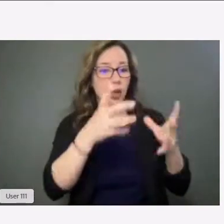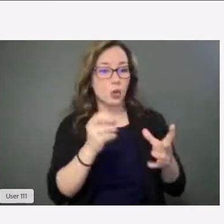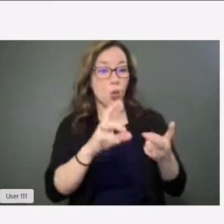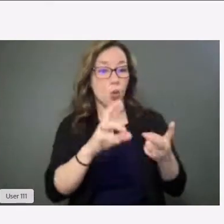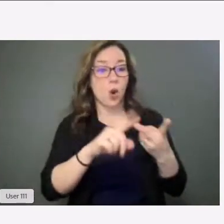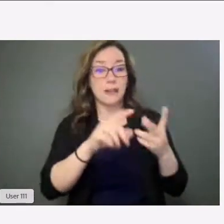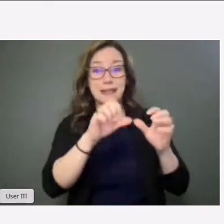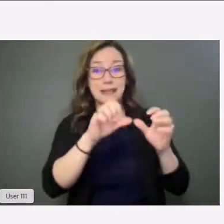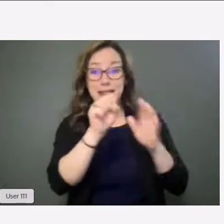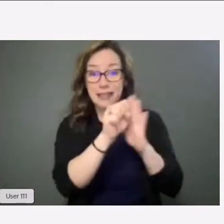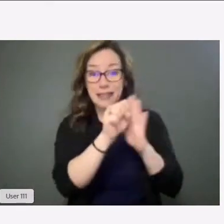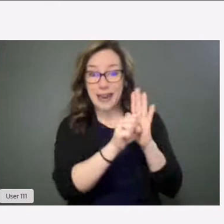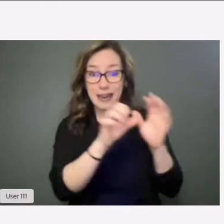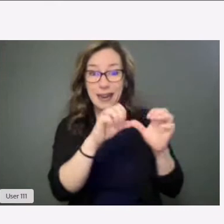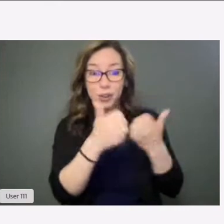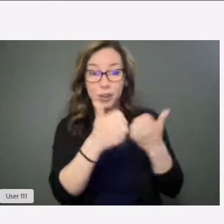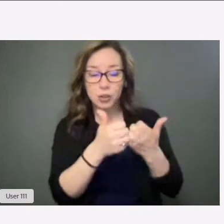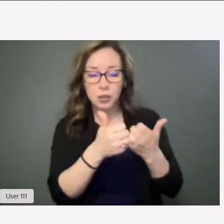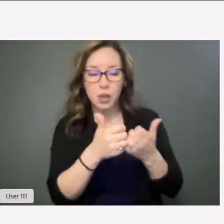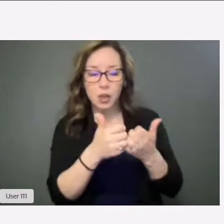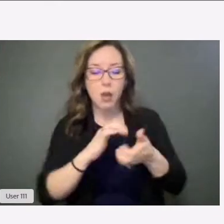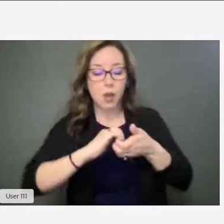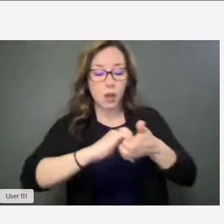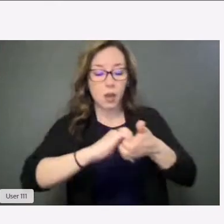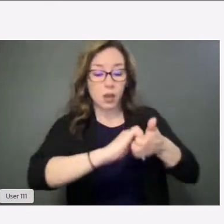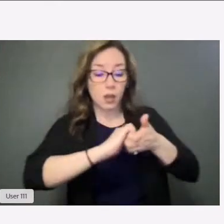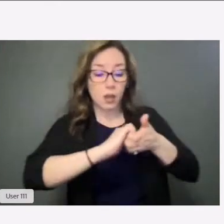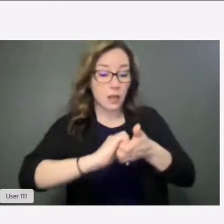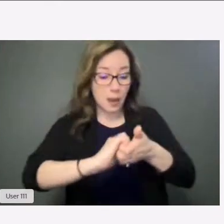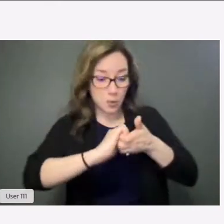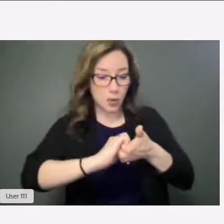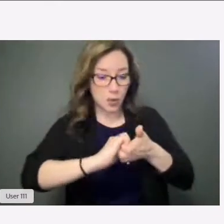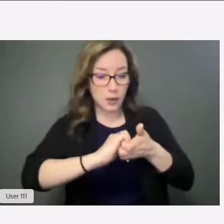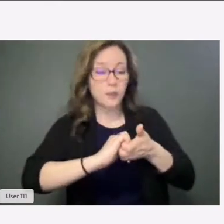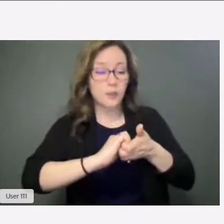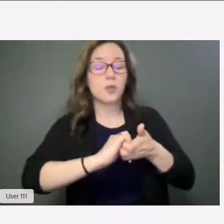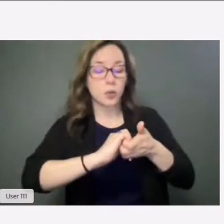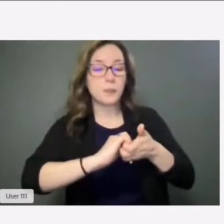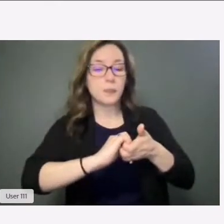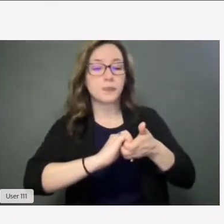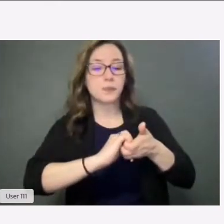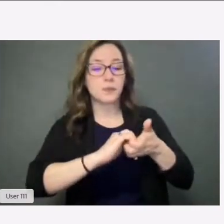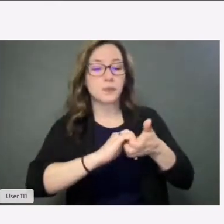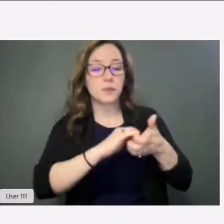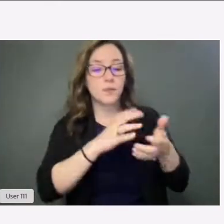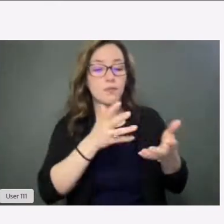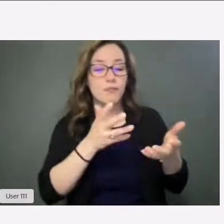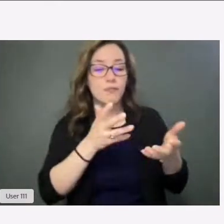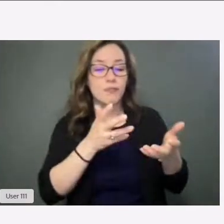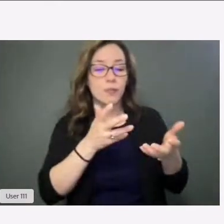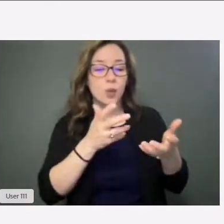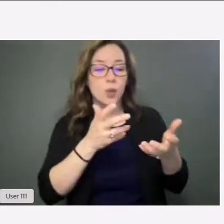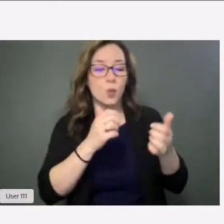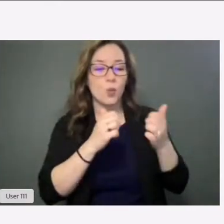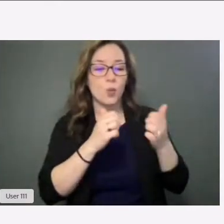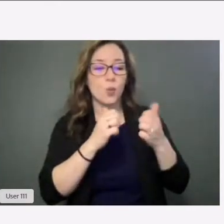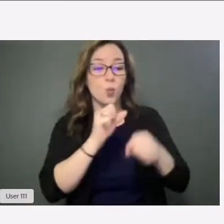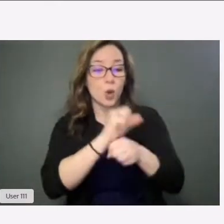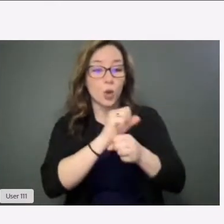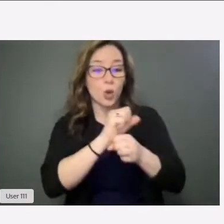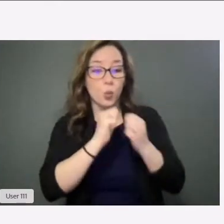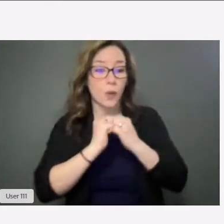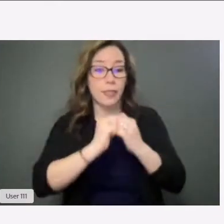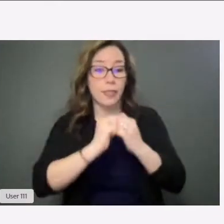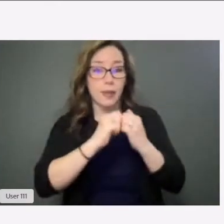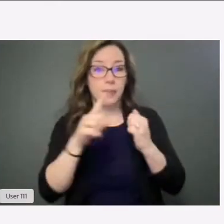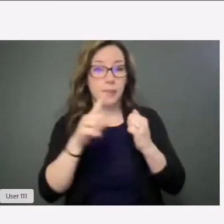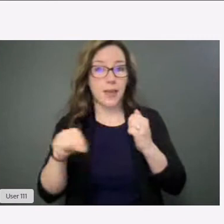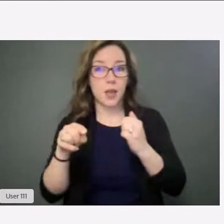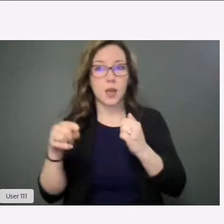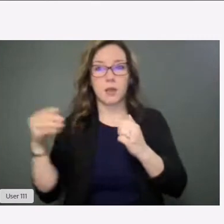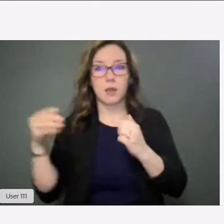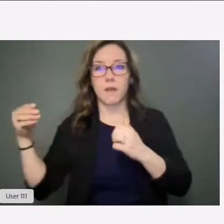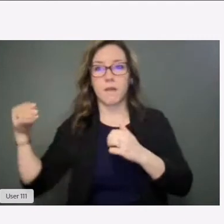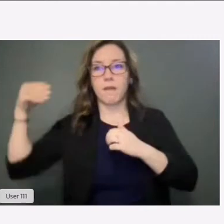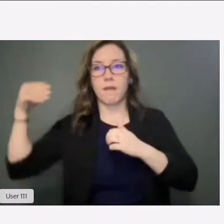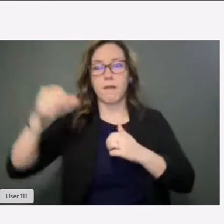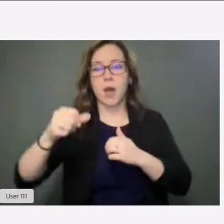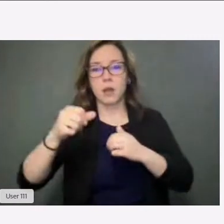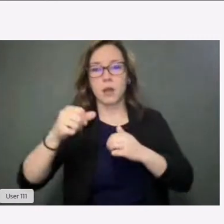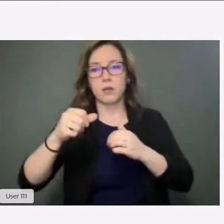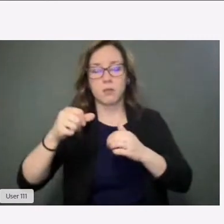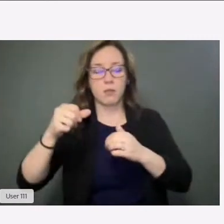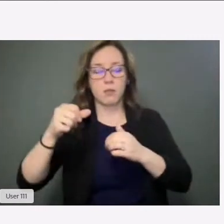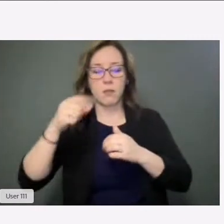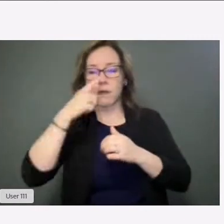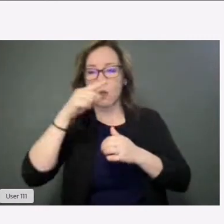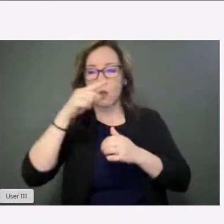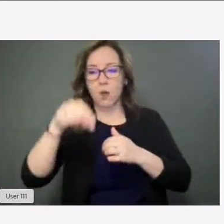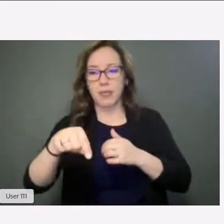work in a collaborative fashion to work through them so they could fund those activities in your higher education